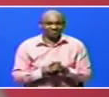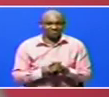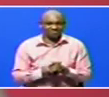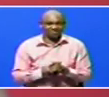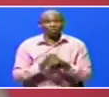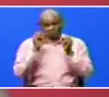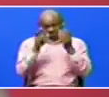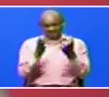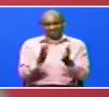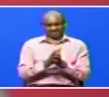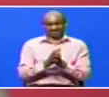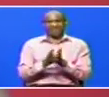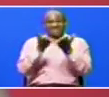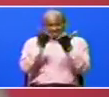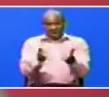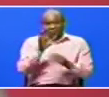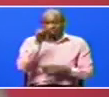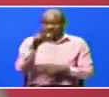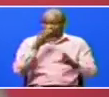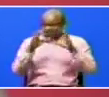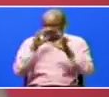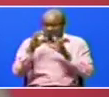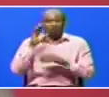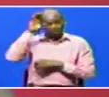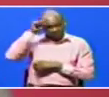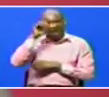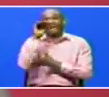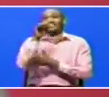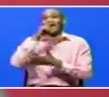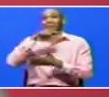All right. And in that conversation, Sophia, of course, also asked him about the incident that